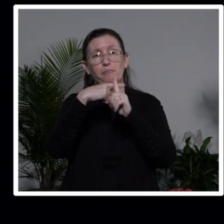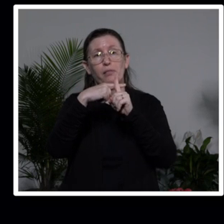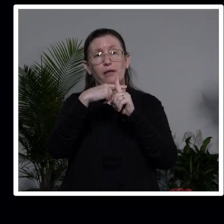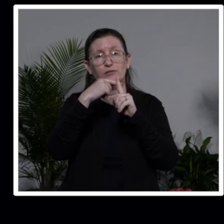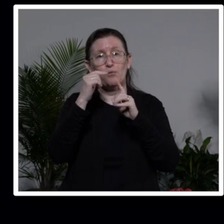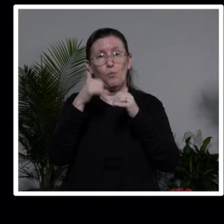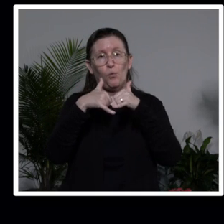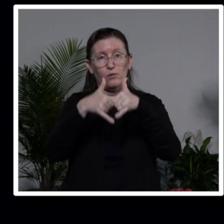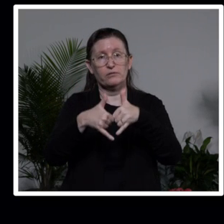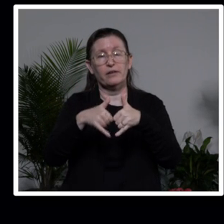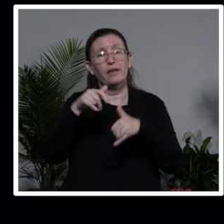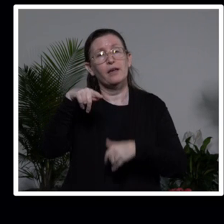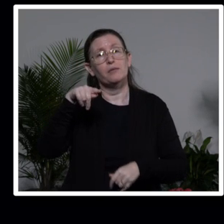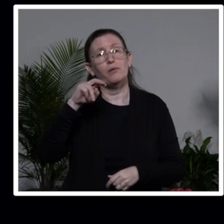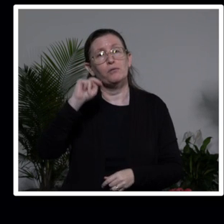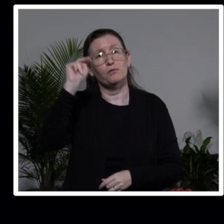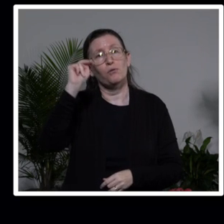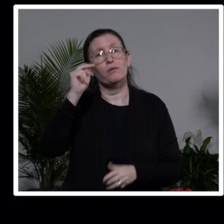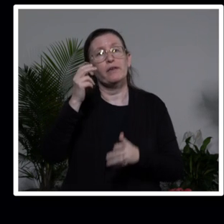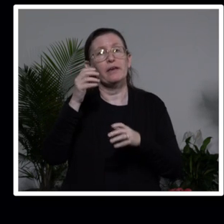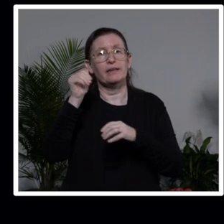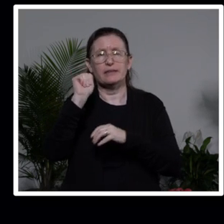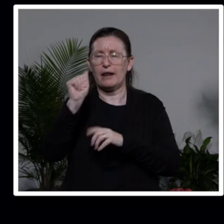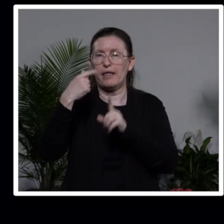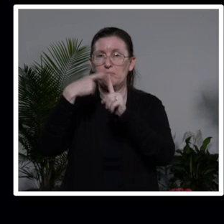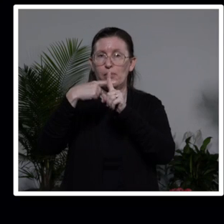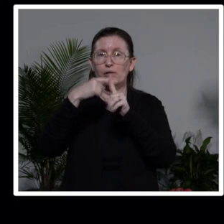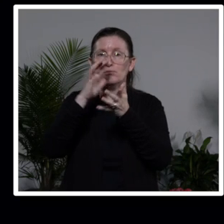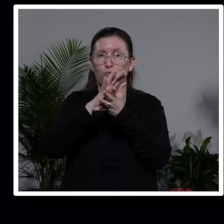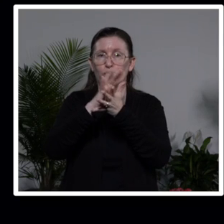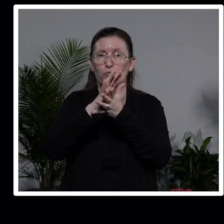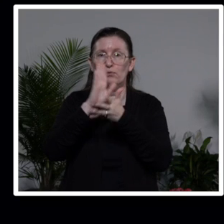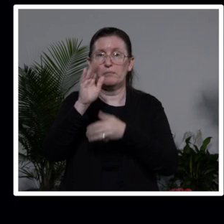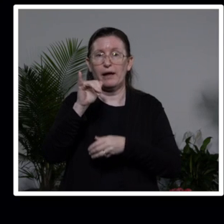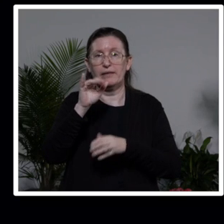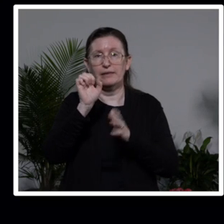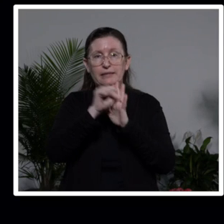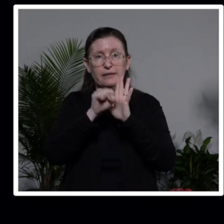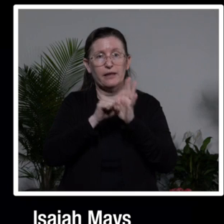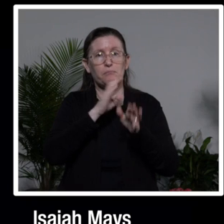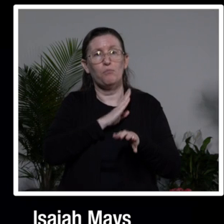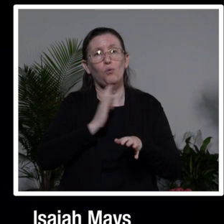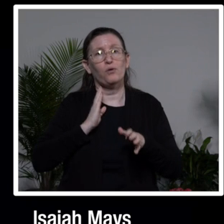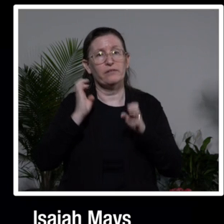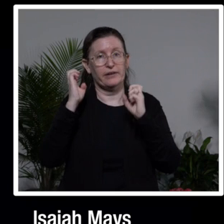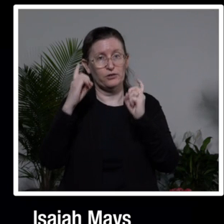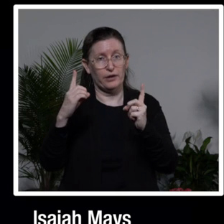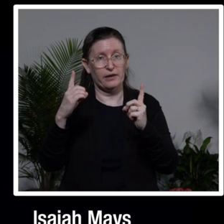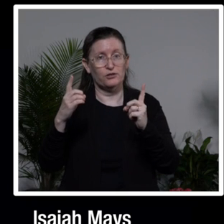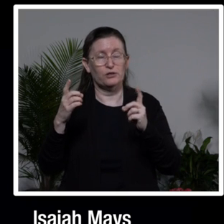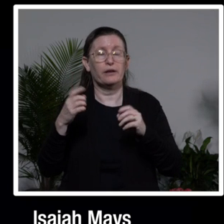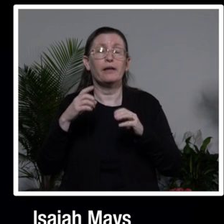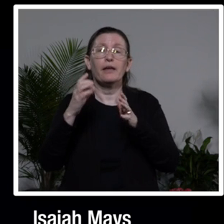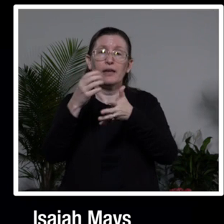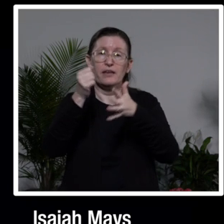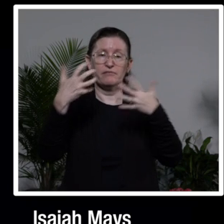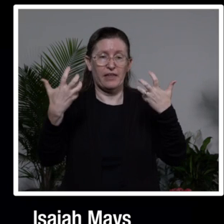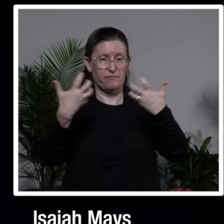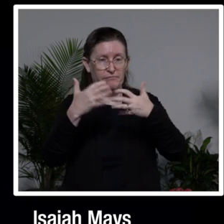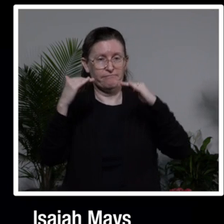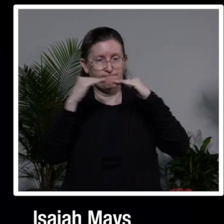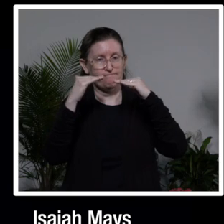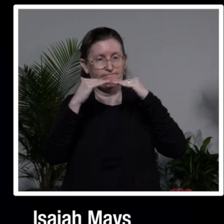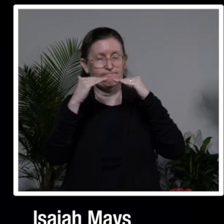awards. Parkway North is designated an A-plus school by the State Board of Education. Students who have met the state requirements